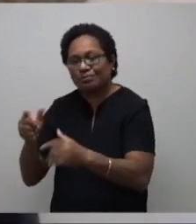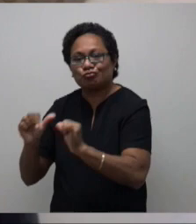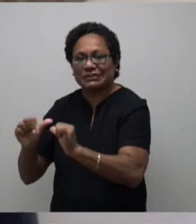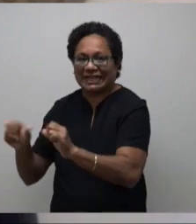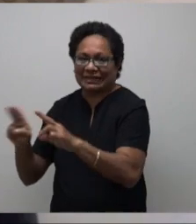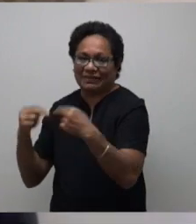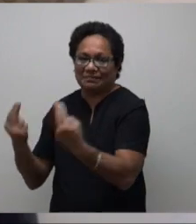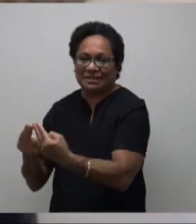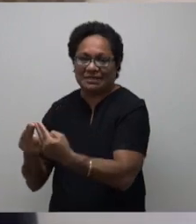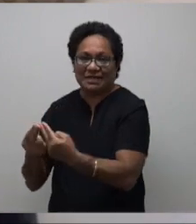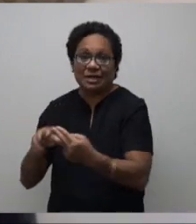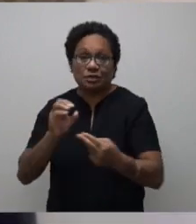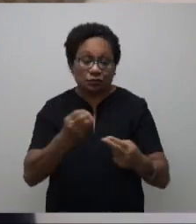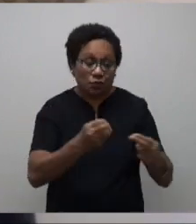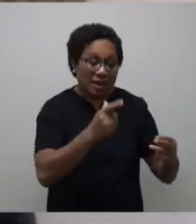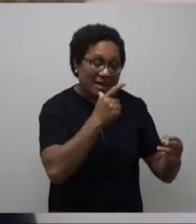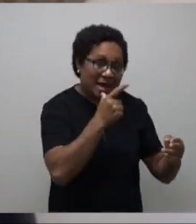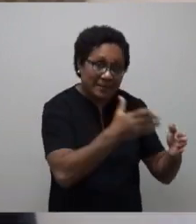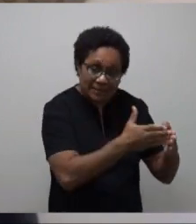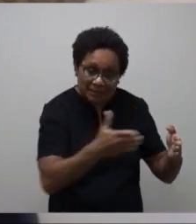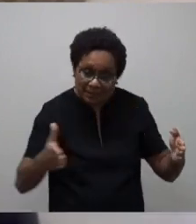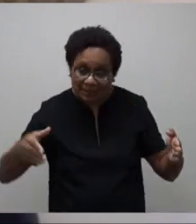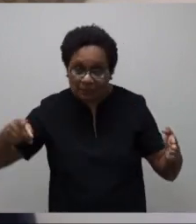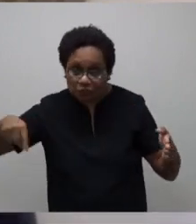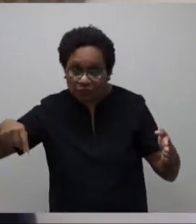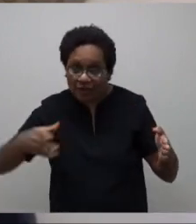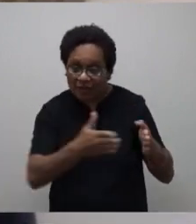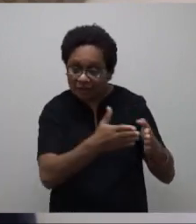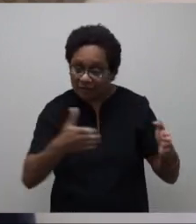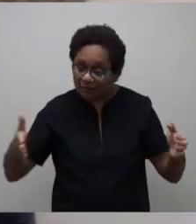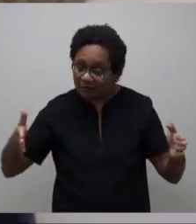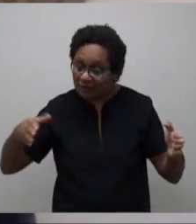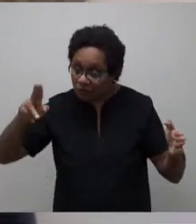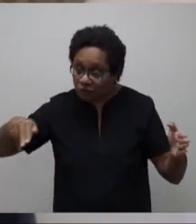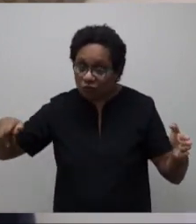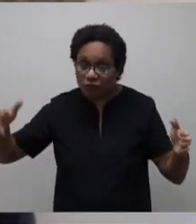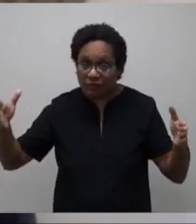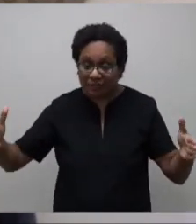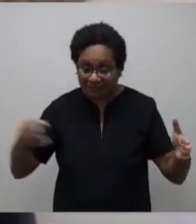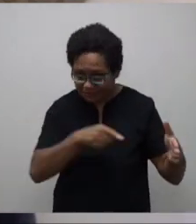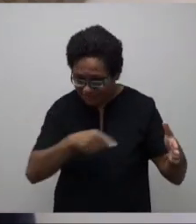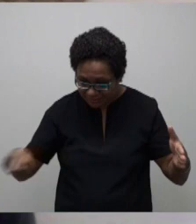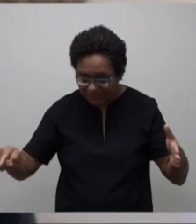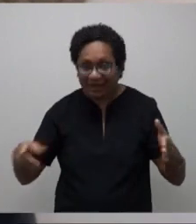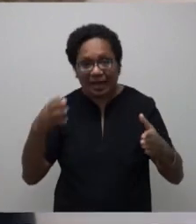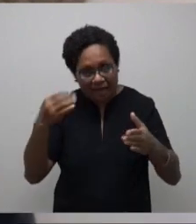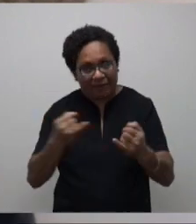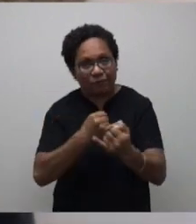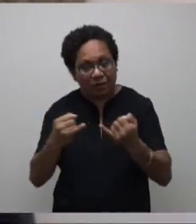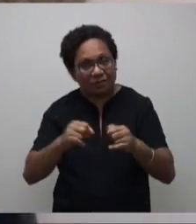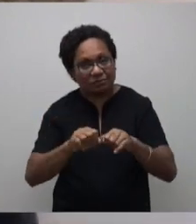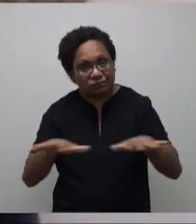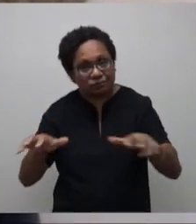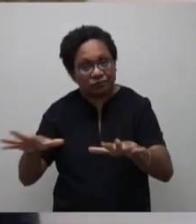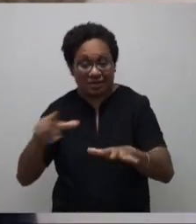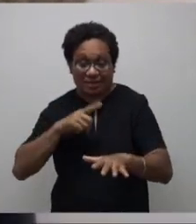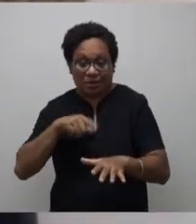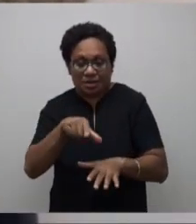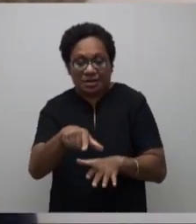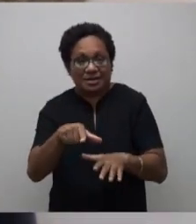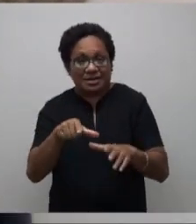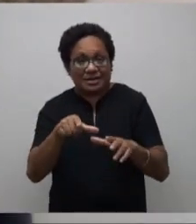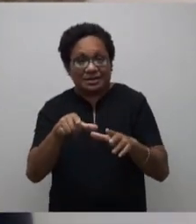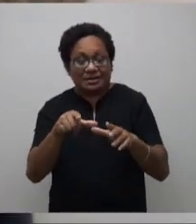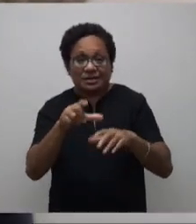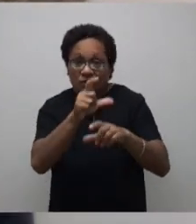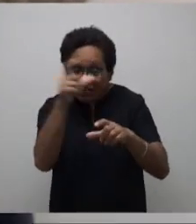cases in the Lami Suva-Nosori containment zone and clear evidence of widespread community transmission in this zone, they and